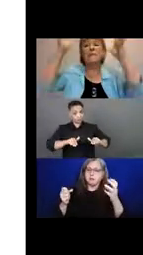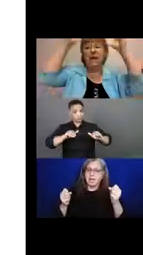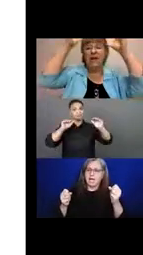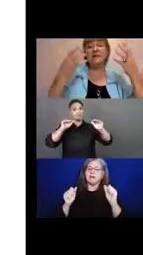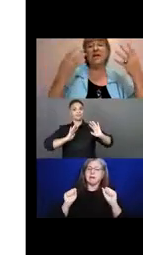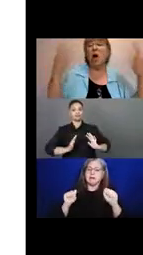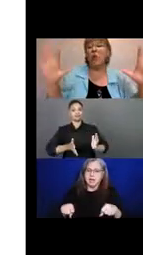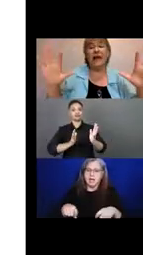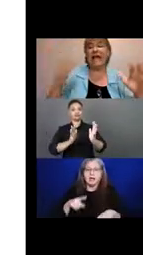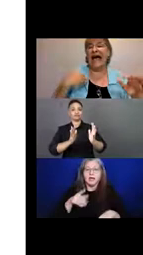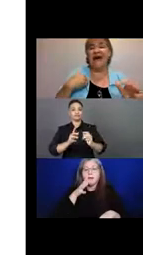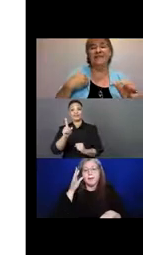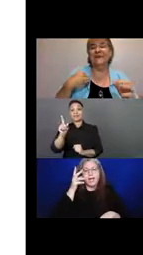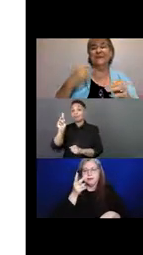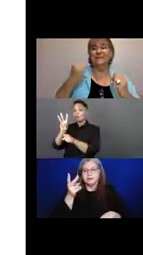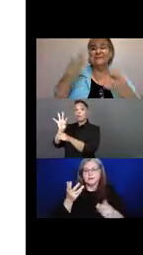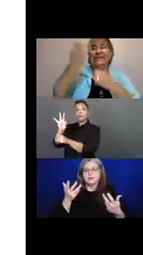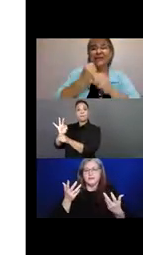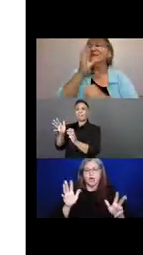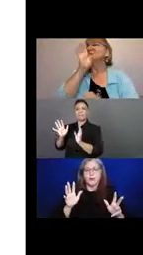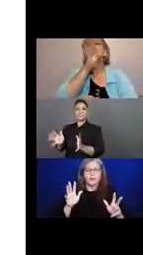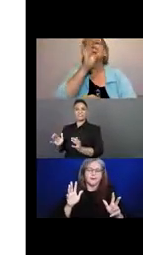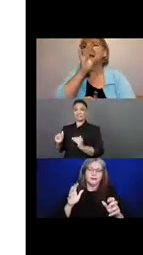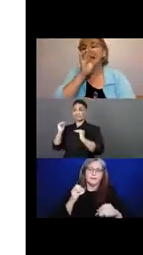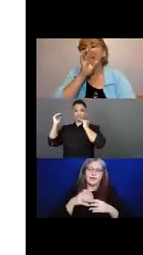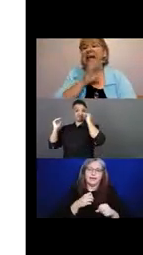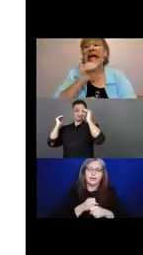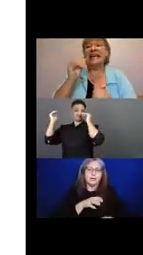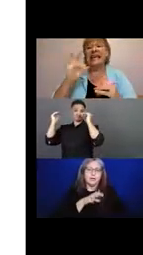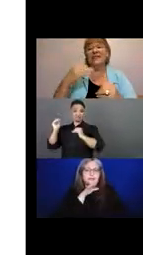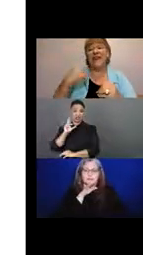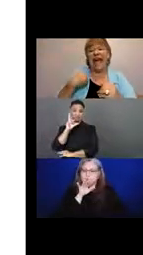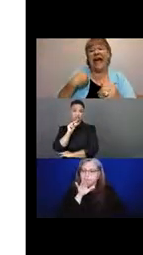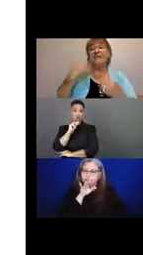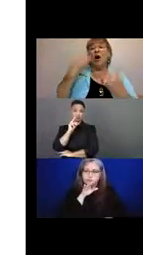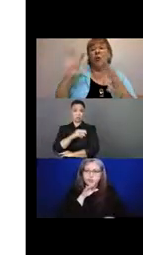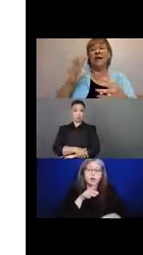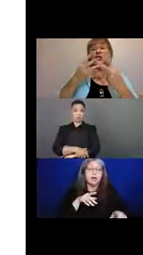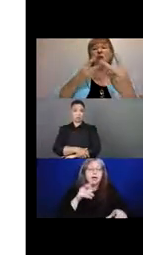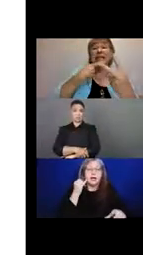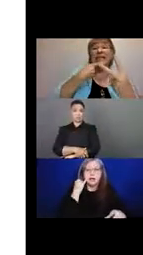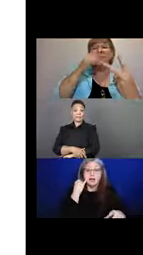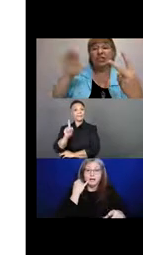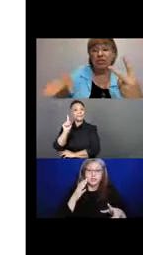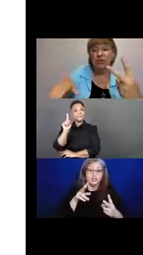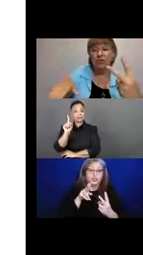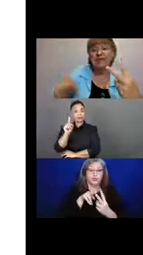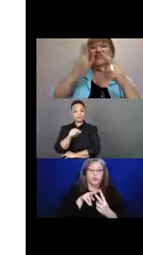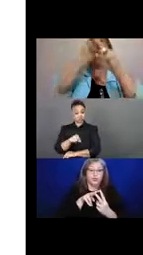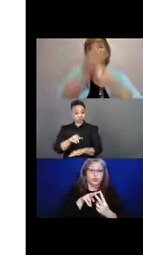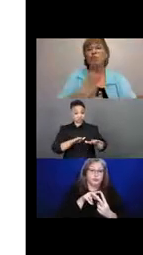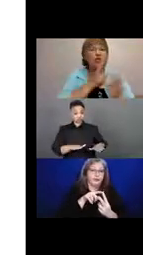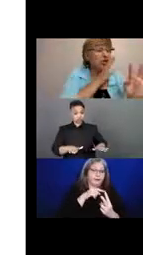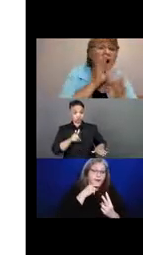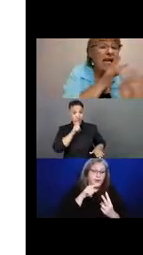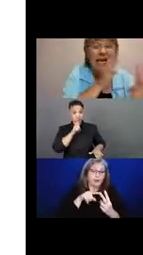The parents already have many years of speaking. If they have already two hearing children,